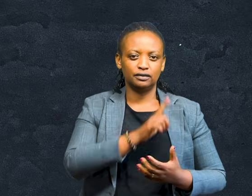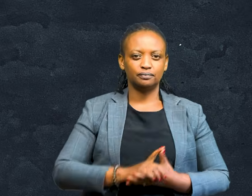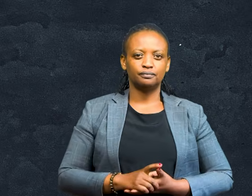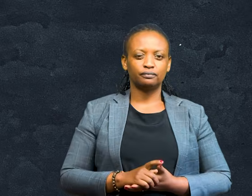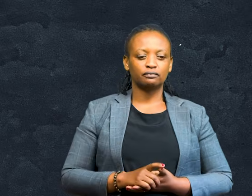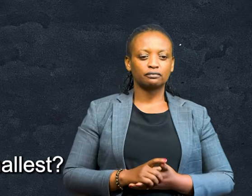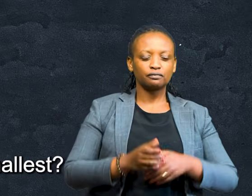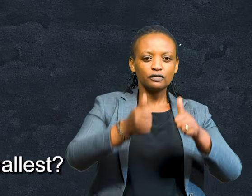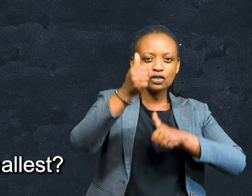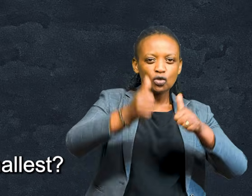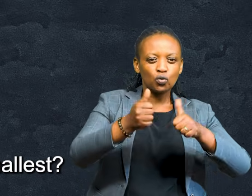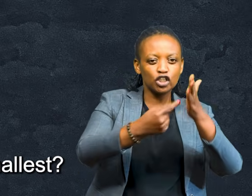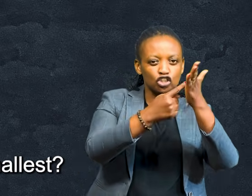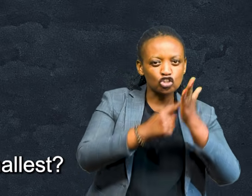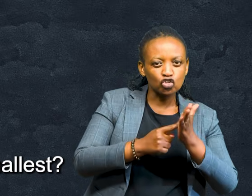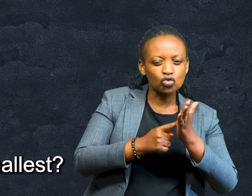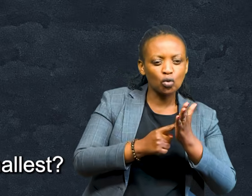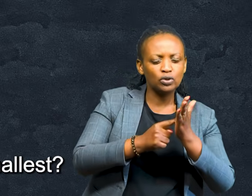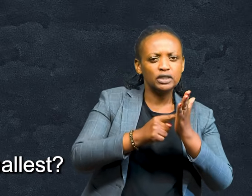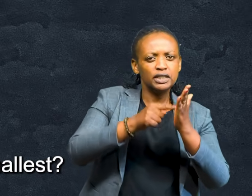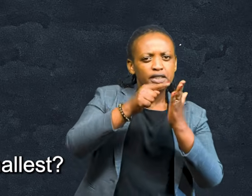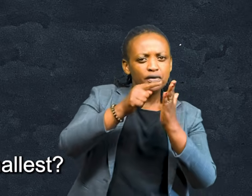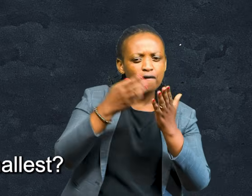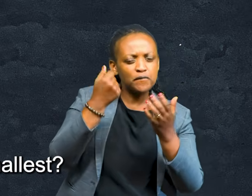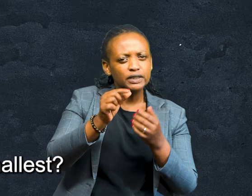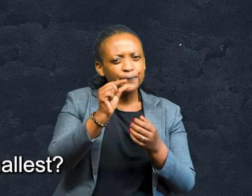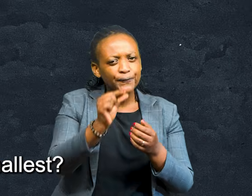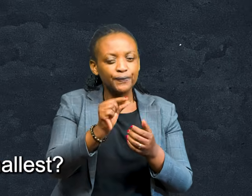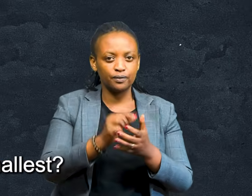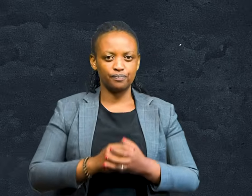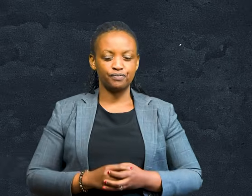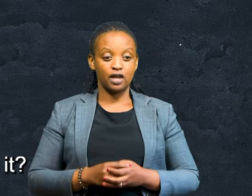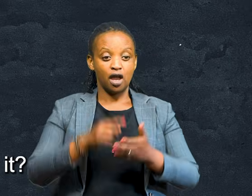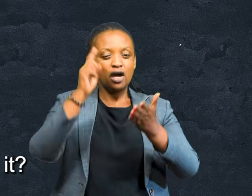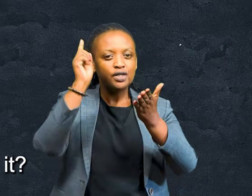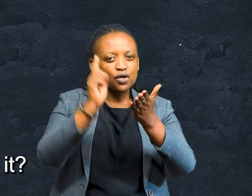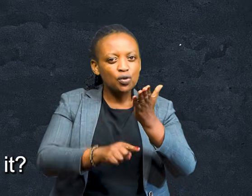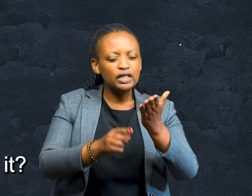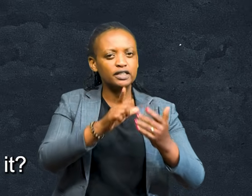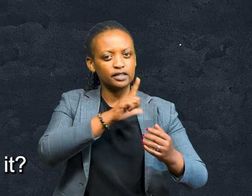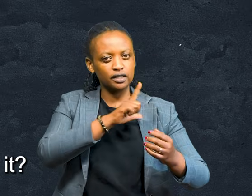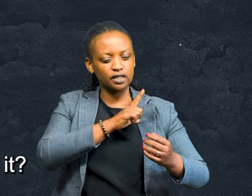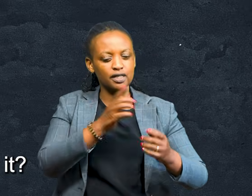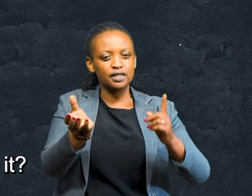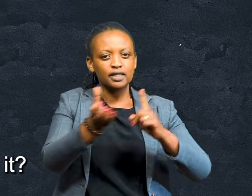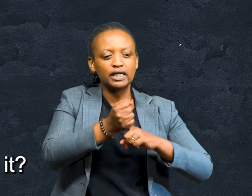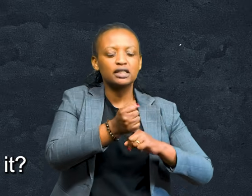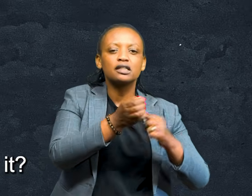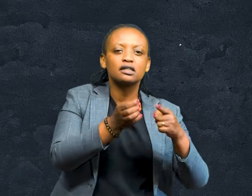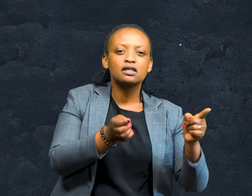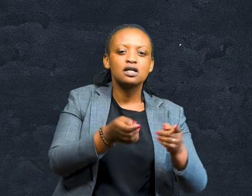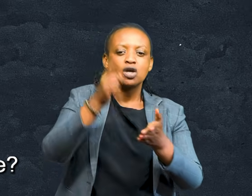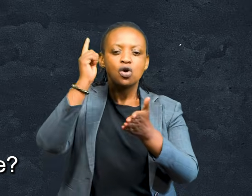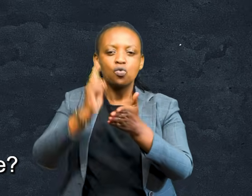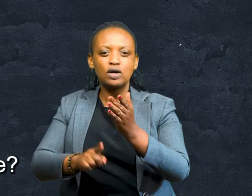chance? Which face showed up the least, the smallest? And what was the chance of getting